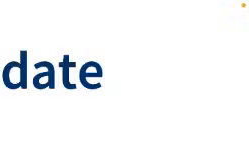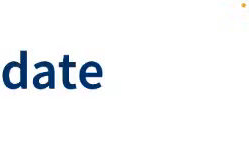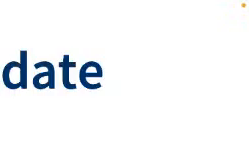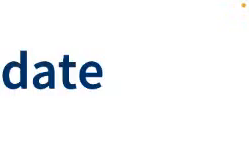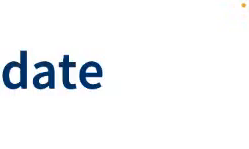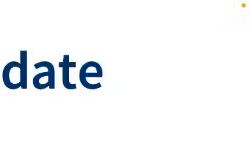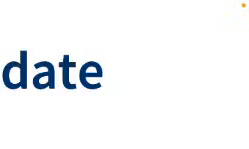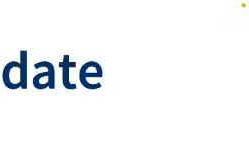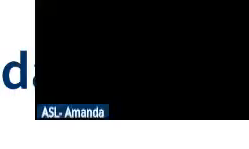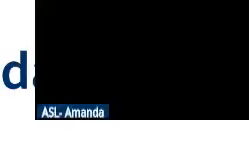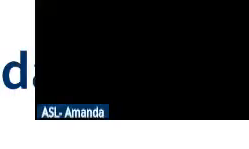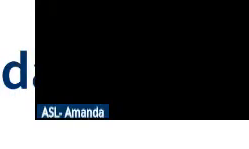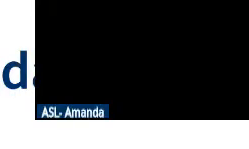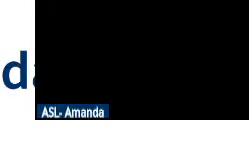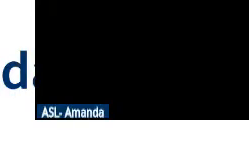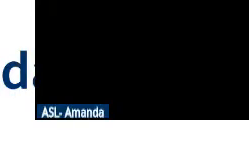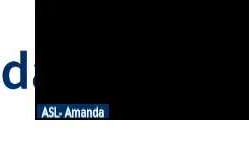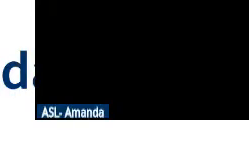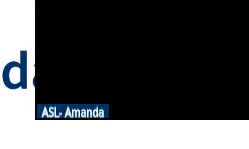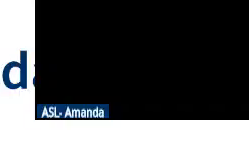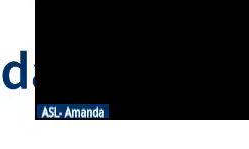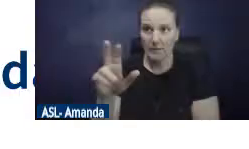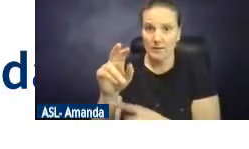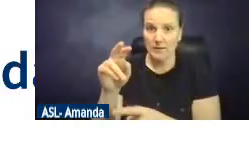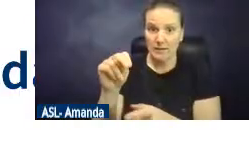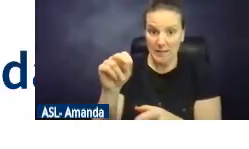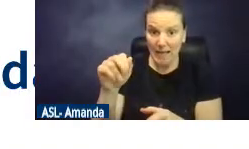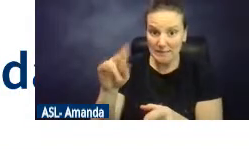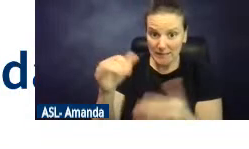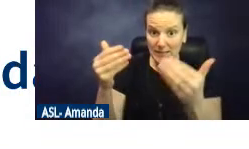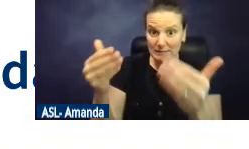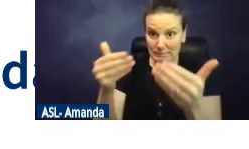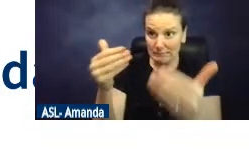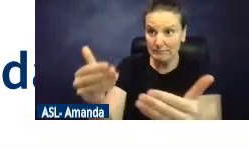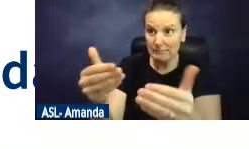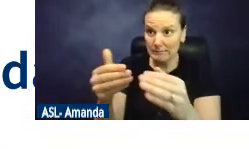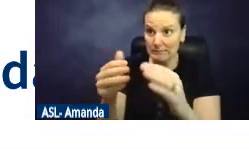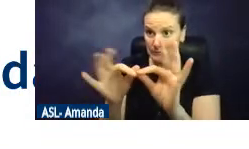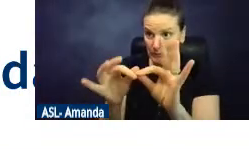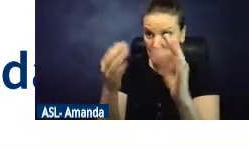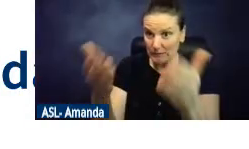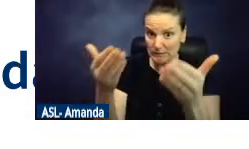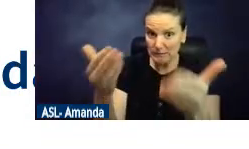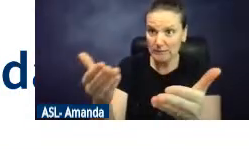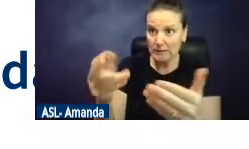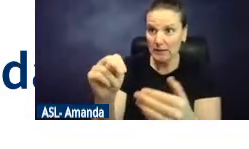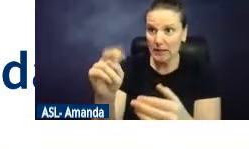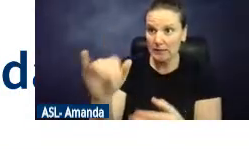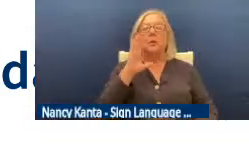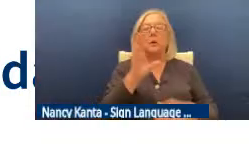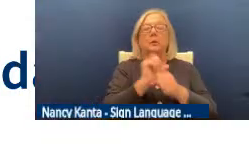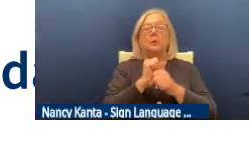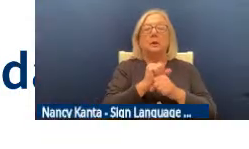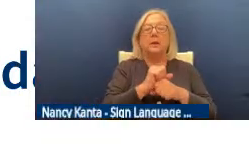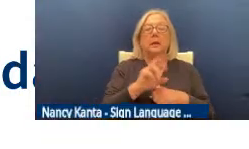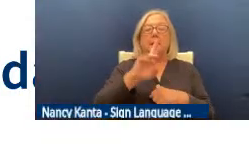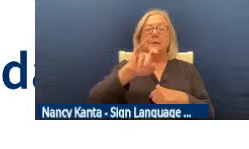costs onto to identify inflation and ultimately get what is a risk-based year of expenditure cost